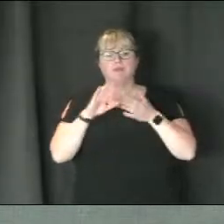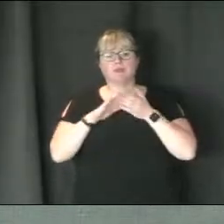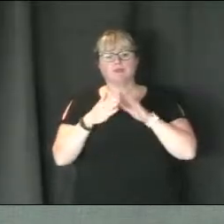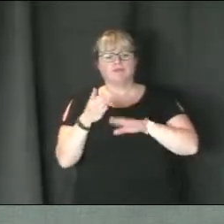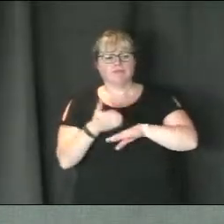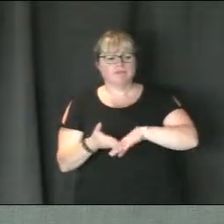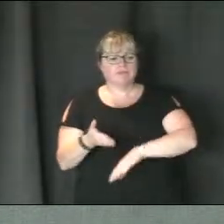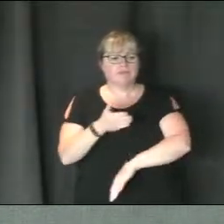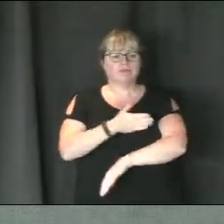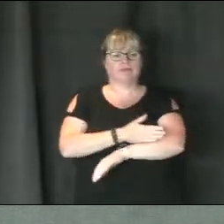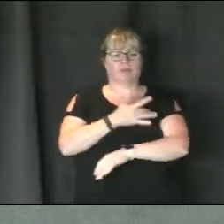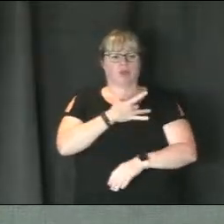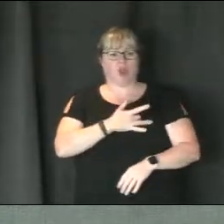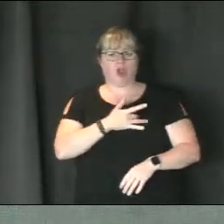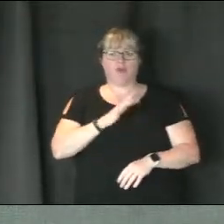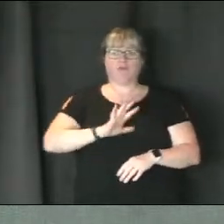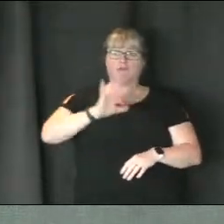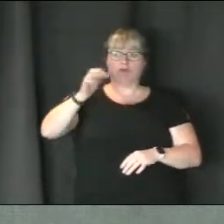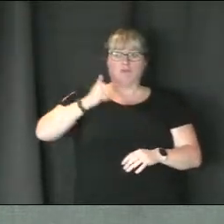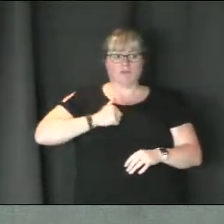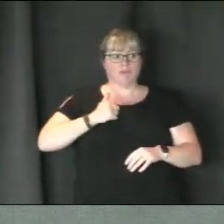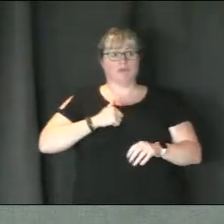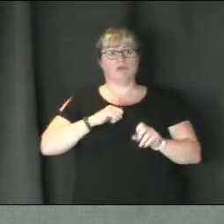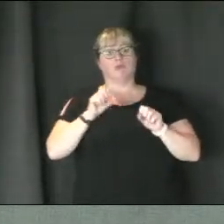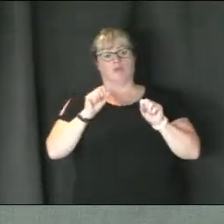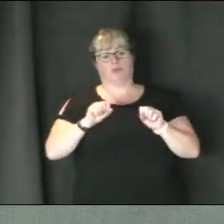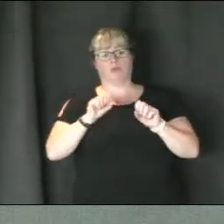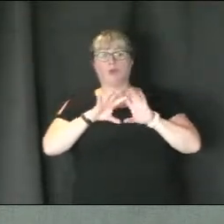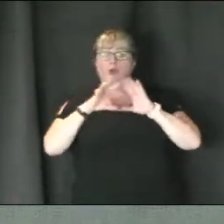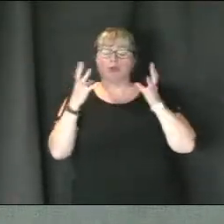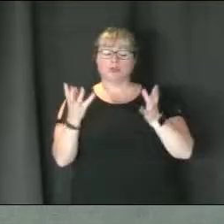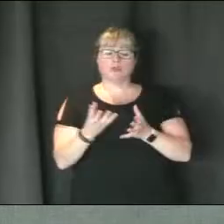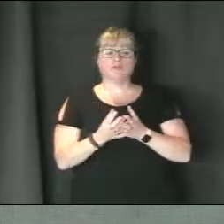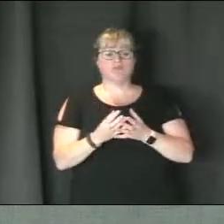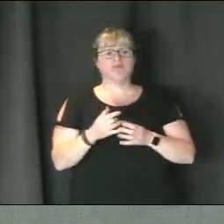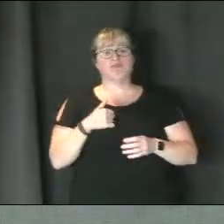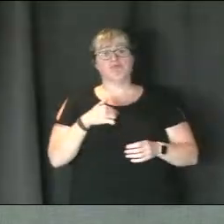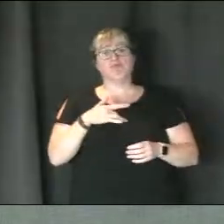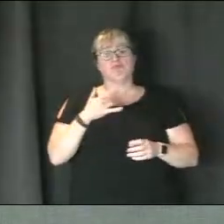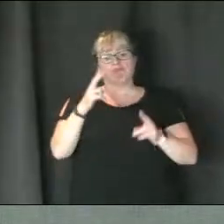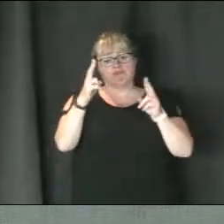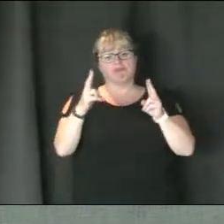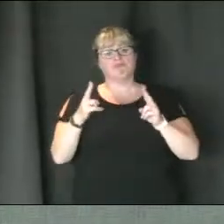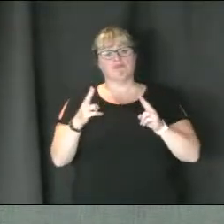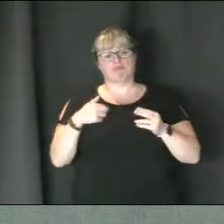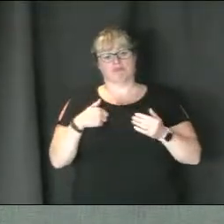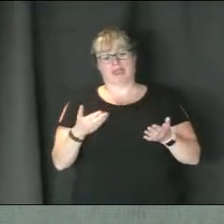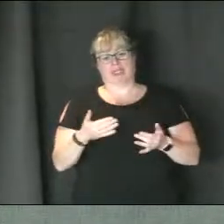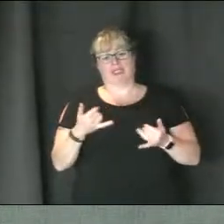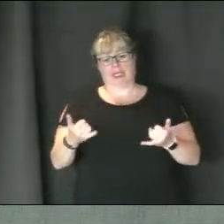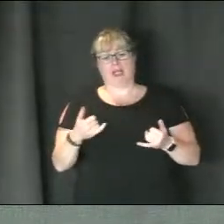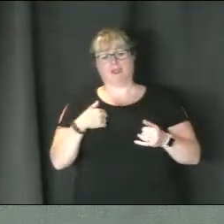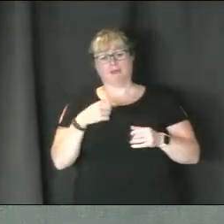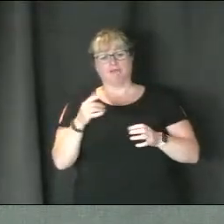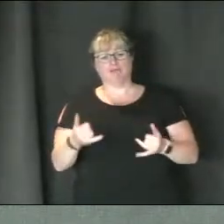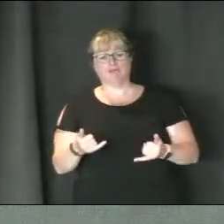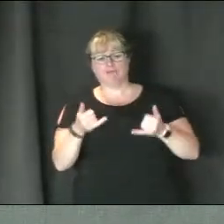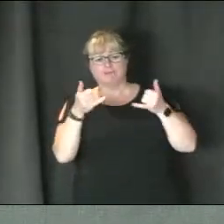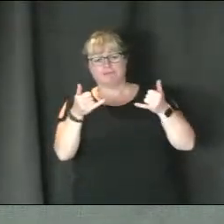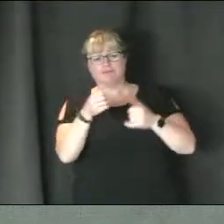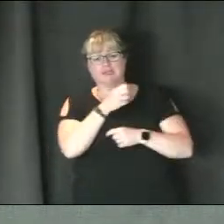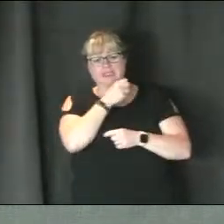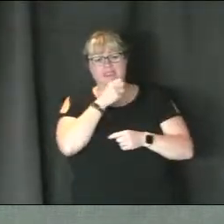the province, the country, and really the whole world. And I feel honored to be here presenting the 2025 Seniors of